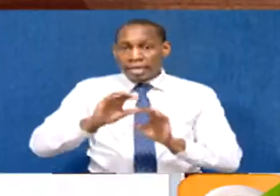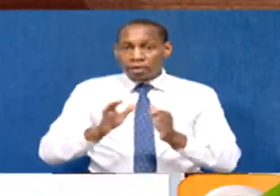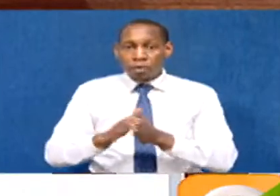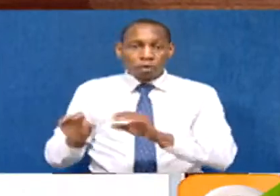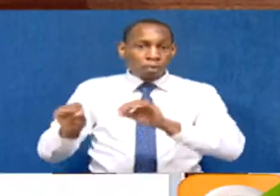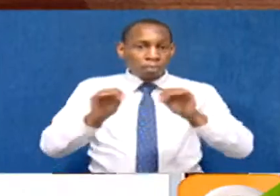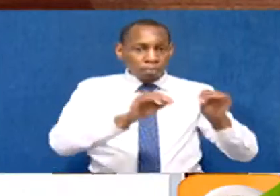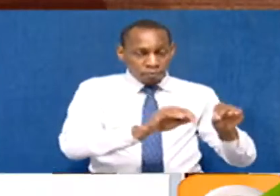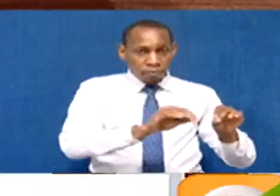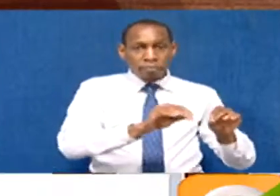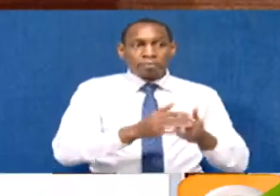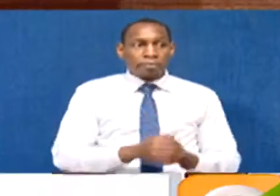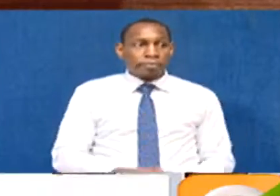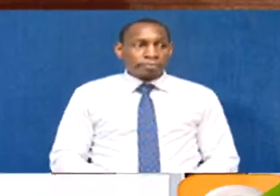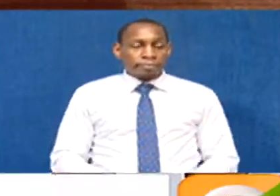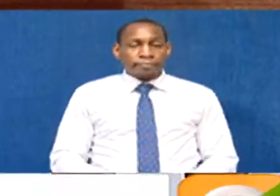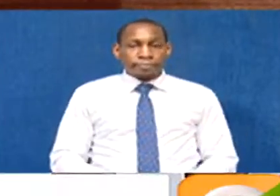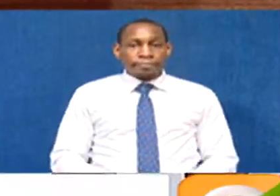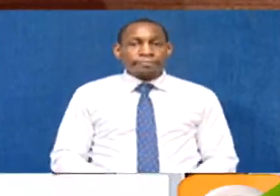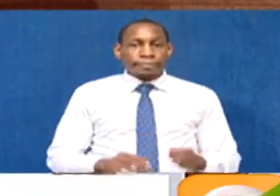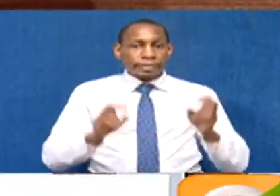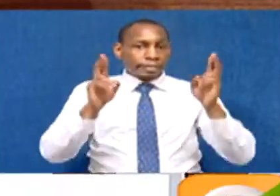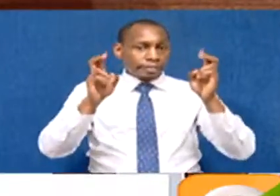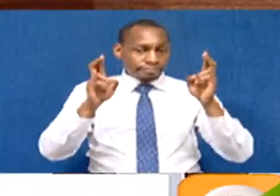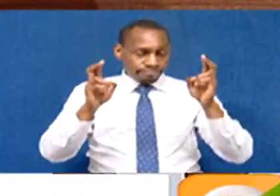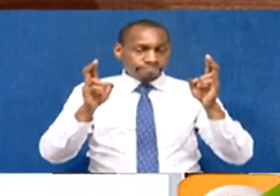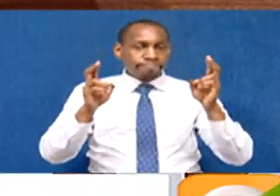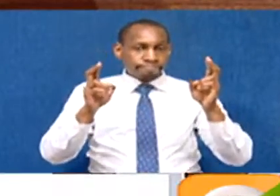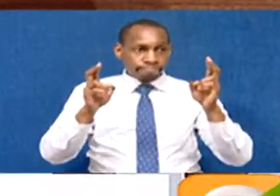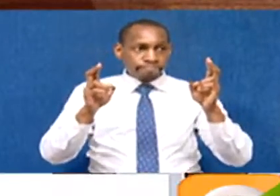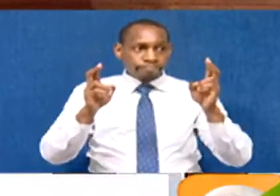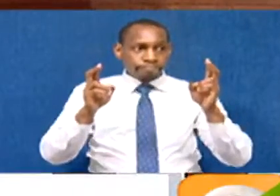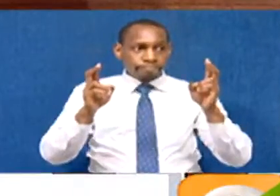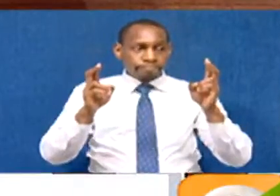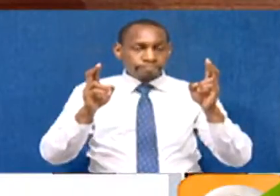to where. So these issues